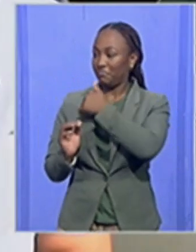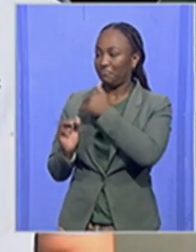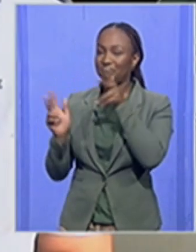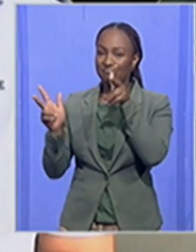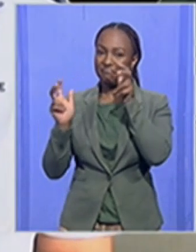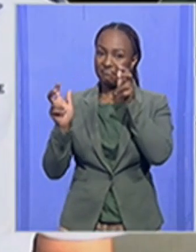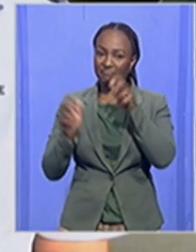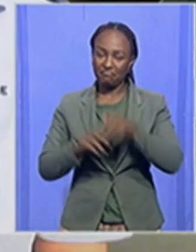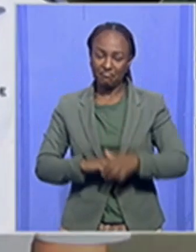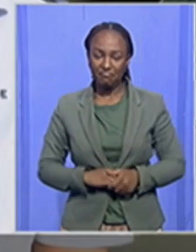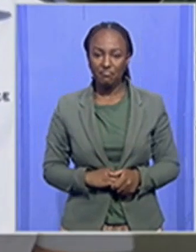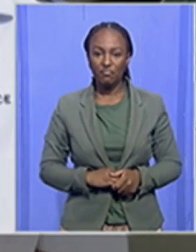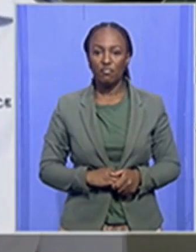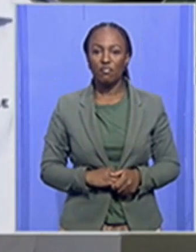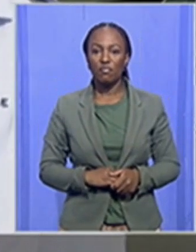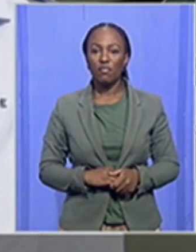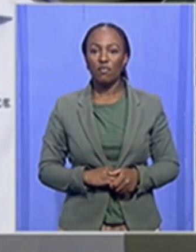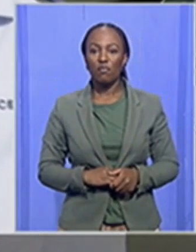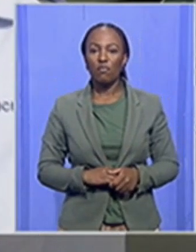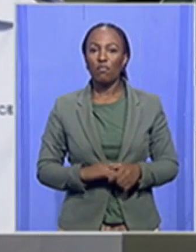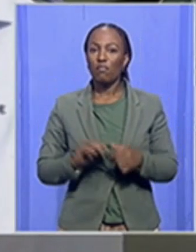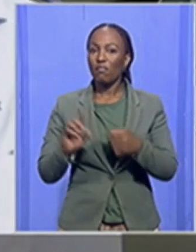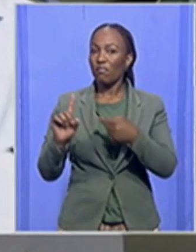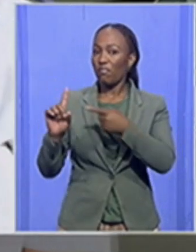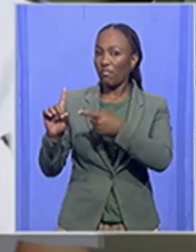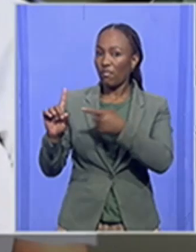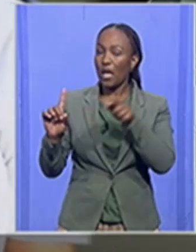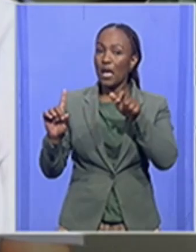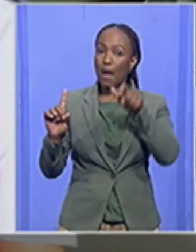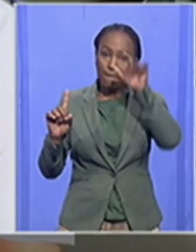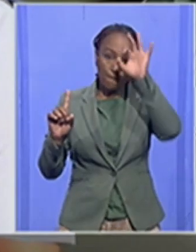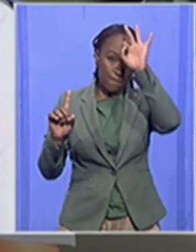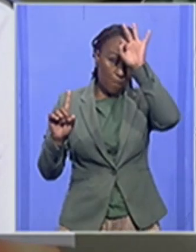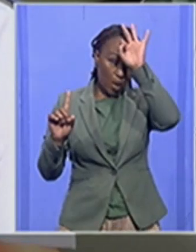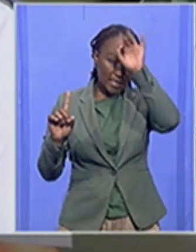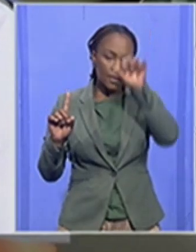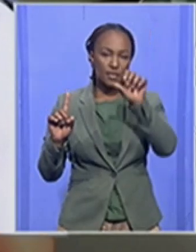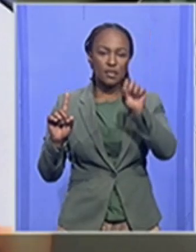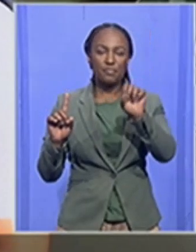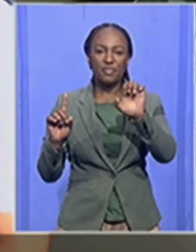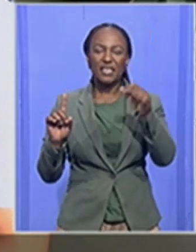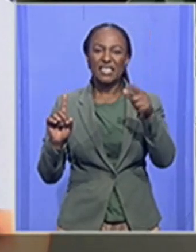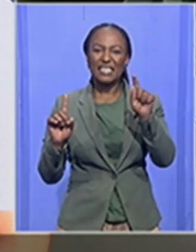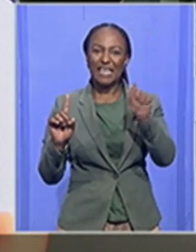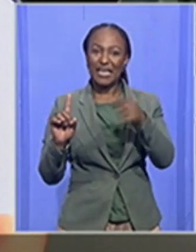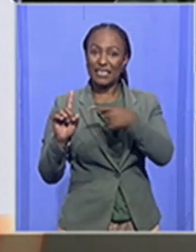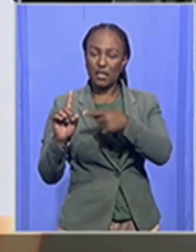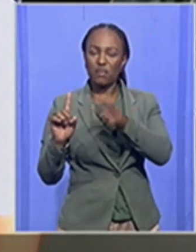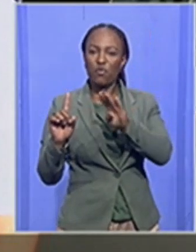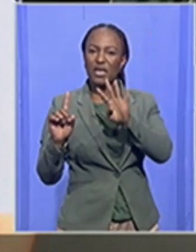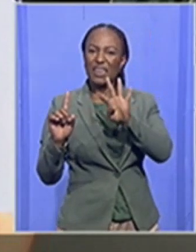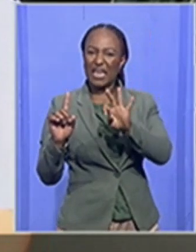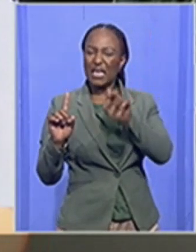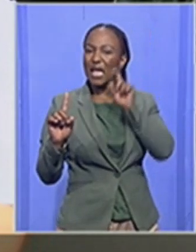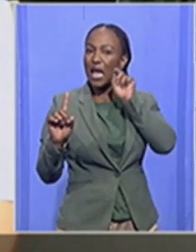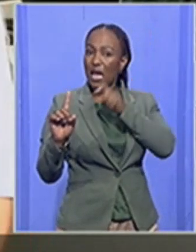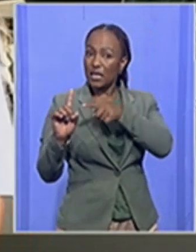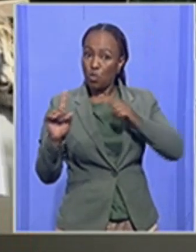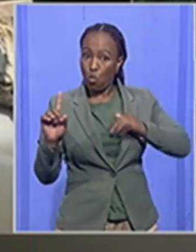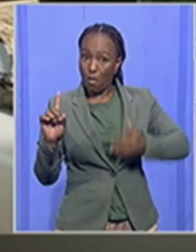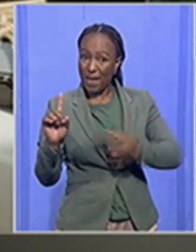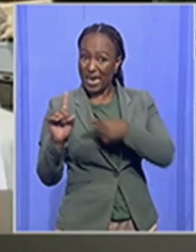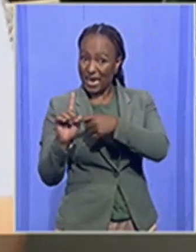We've just arrested a 43-year-old sergeant at this particular police station. At this stage, she is being linked